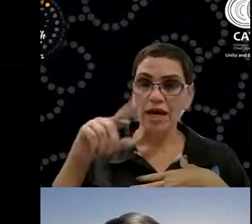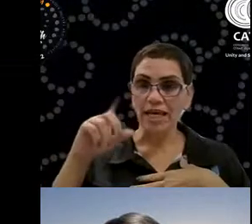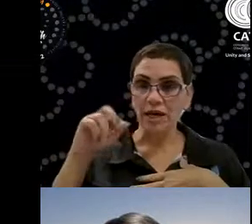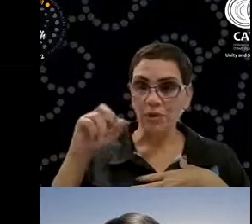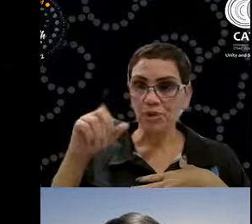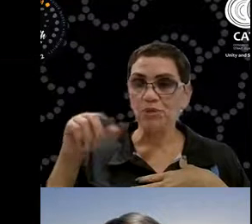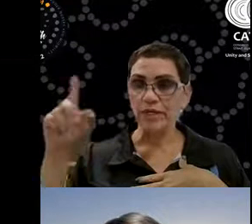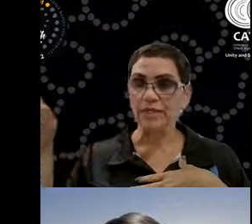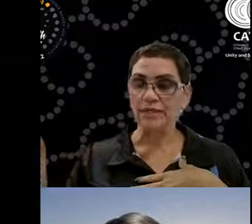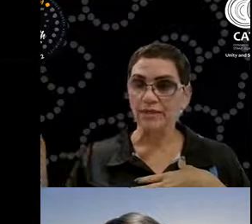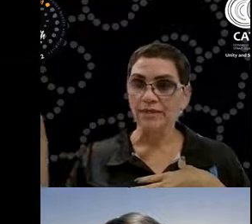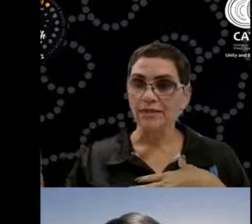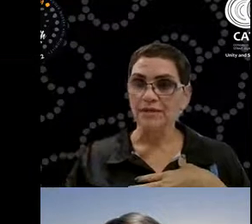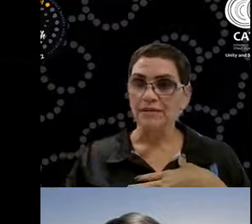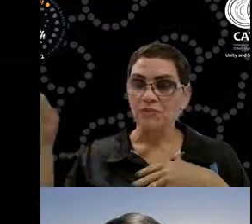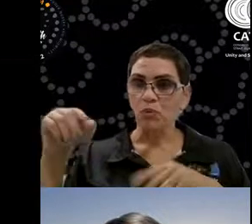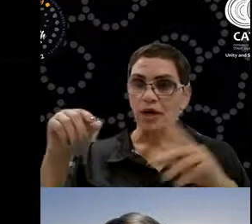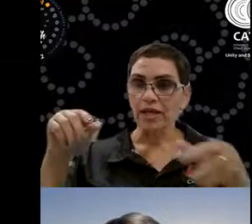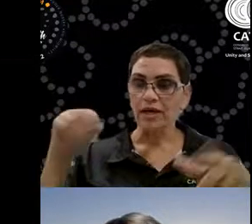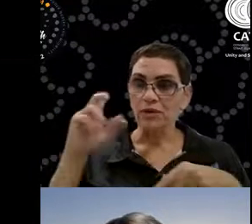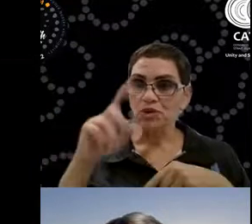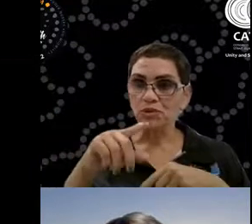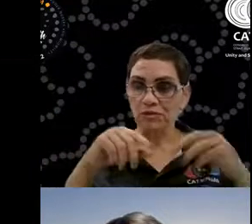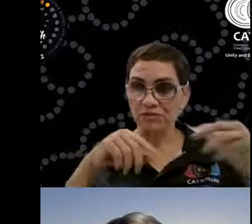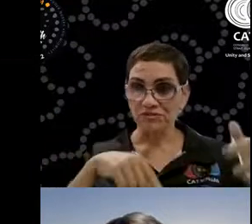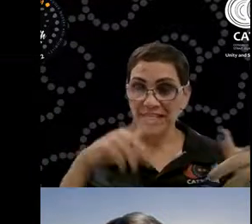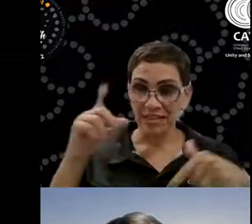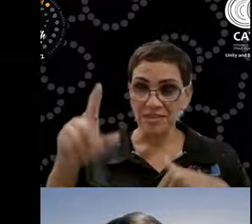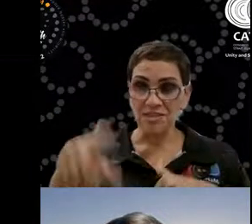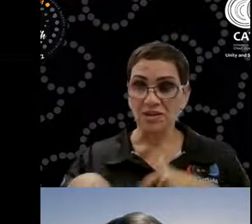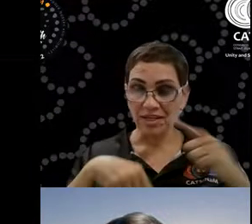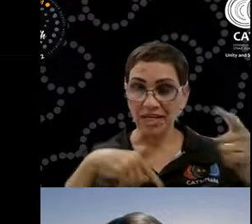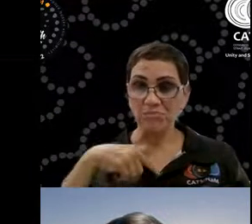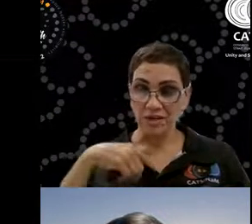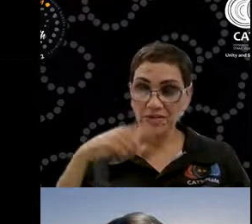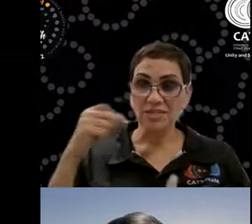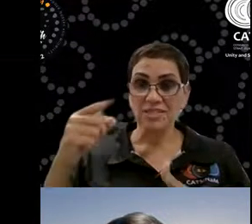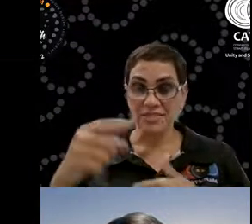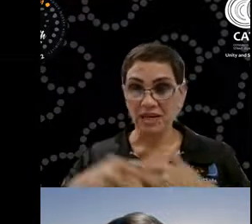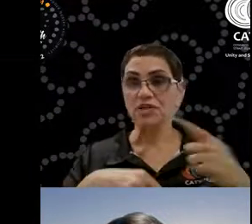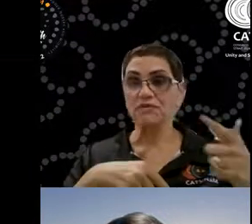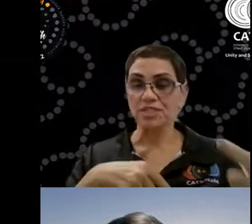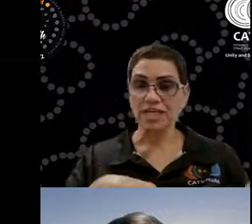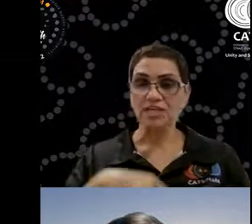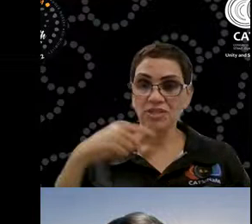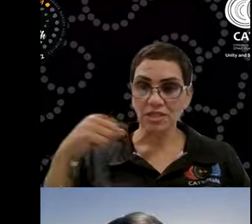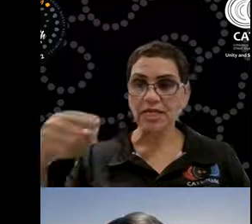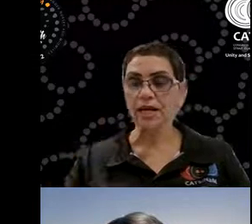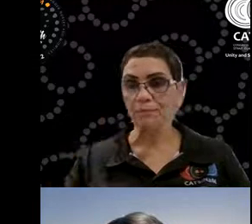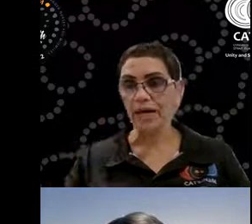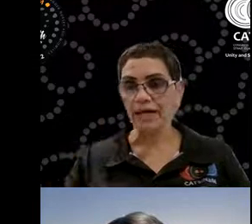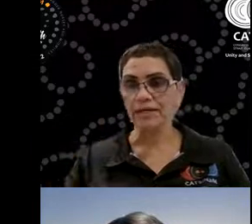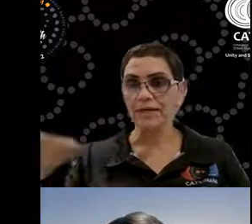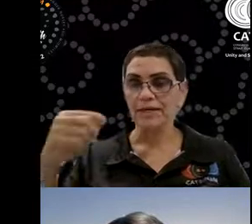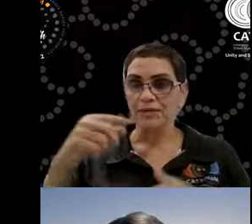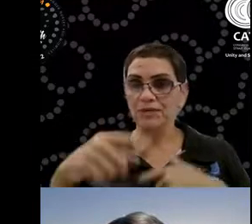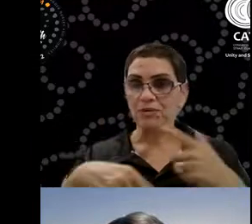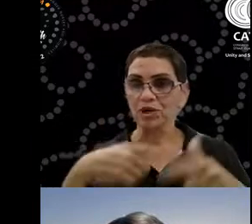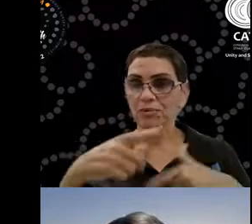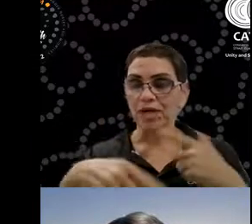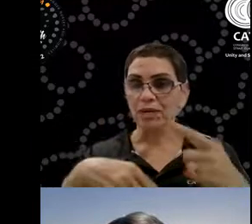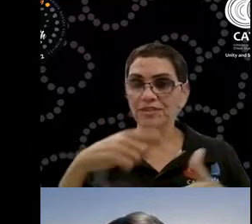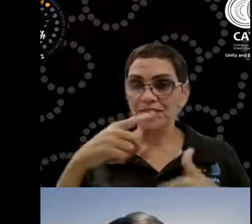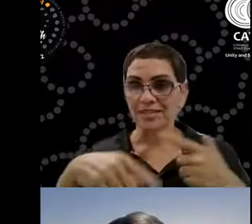we recommend 1 hour per week. 1 hour, do it, reflect, consolidate, process, have a conversation, and then come